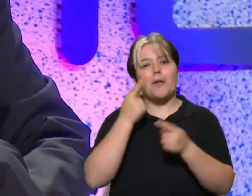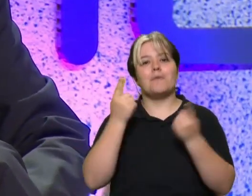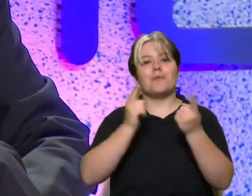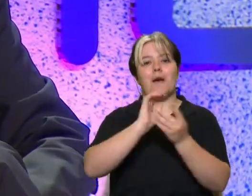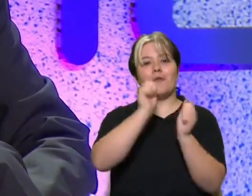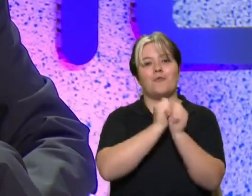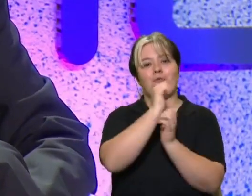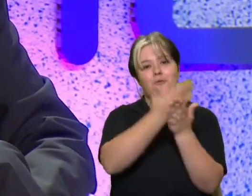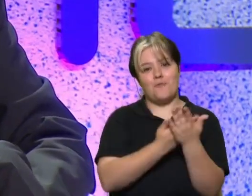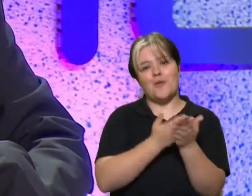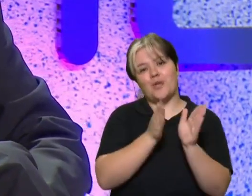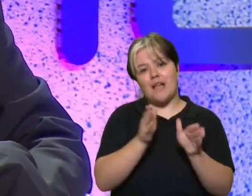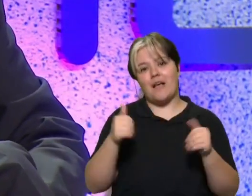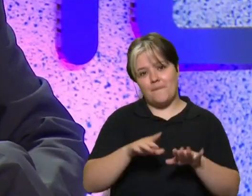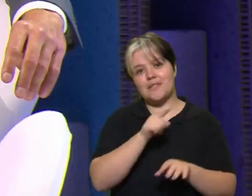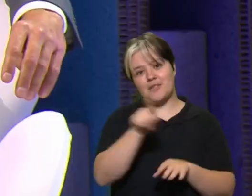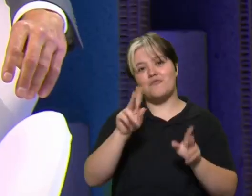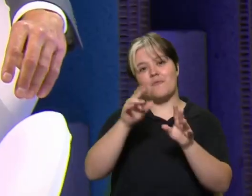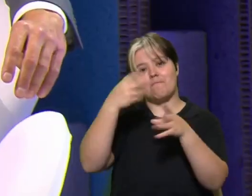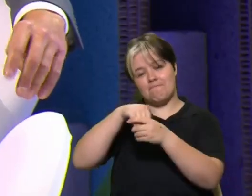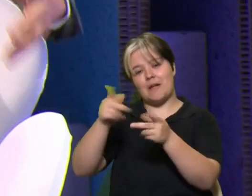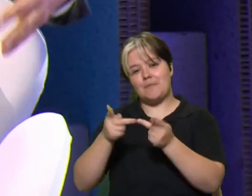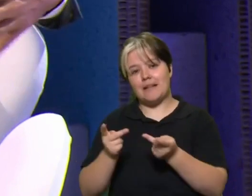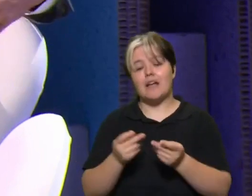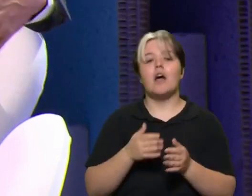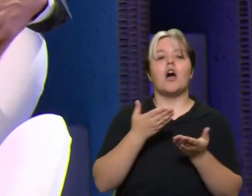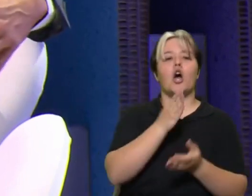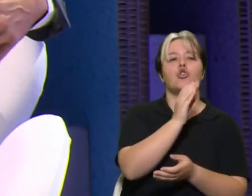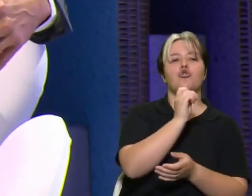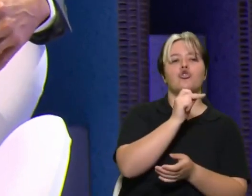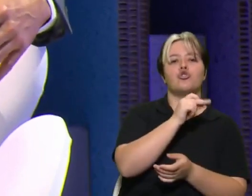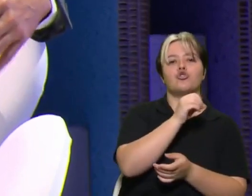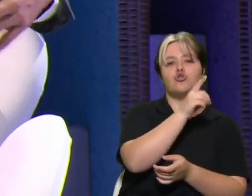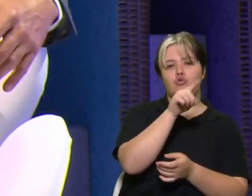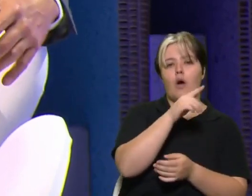the document. This is part of the strategy. João Gama,